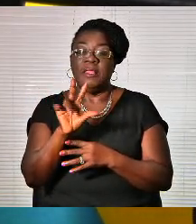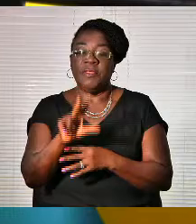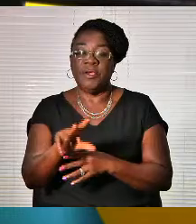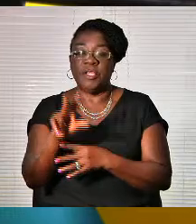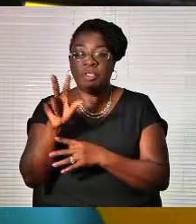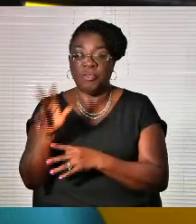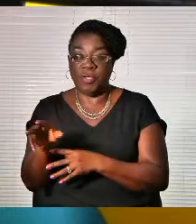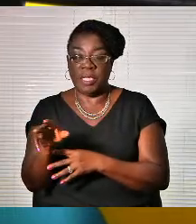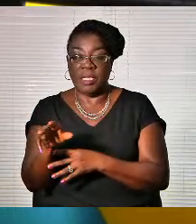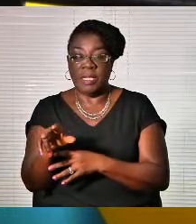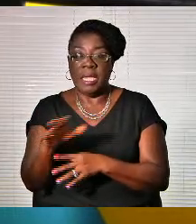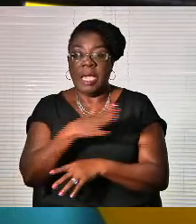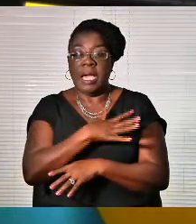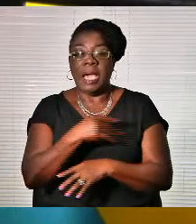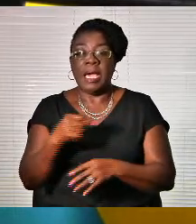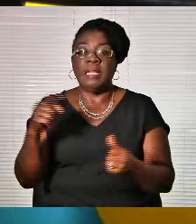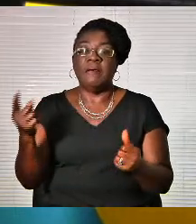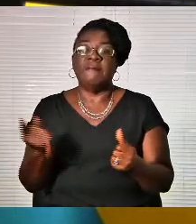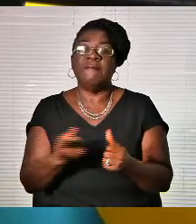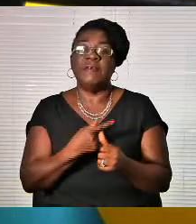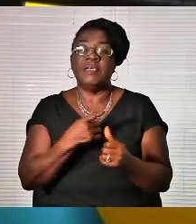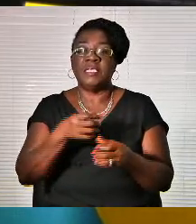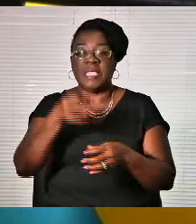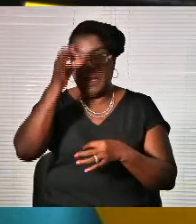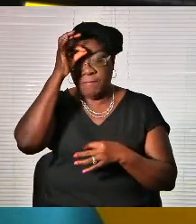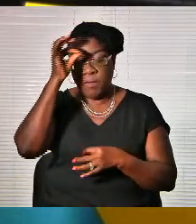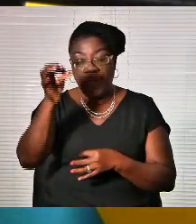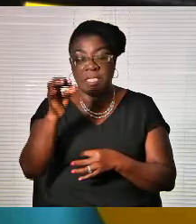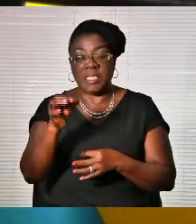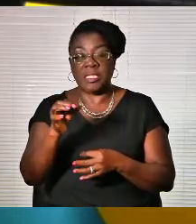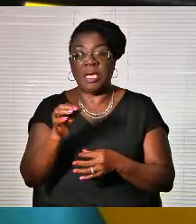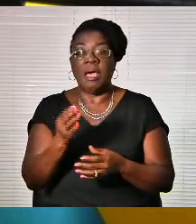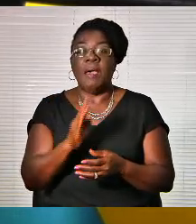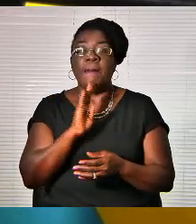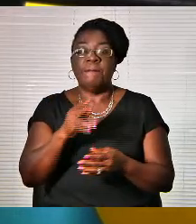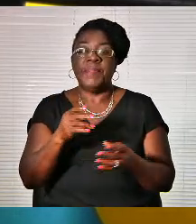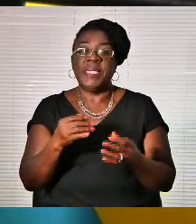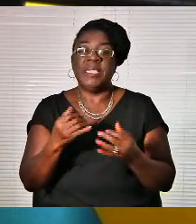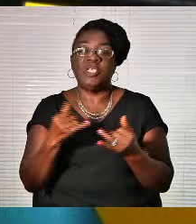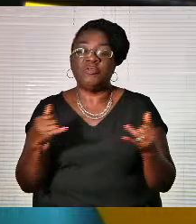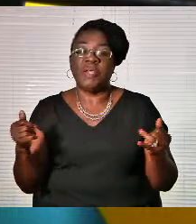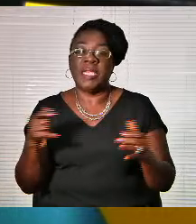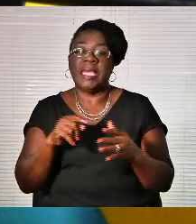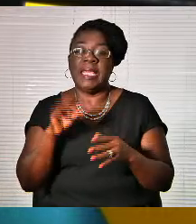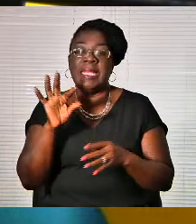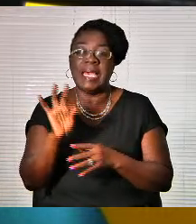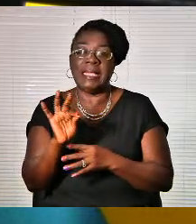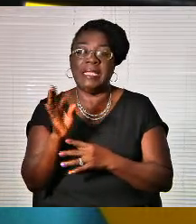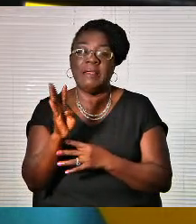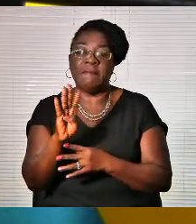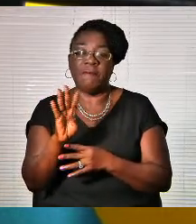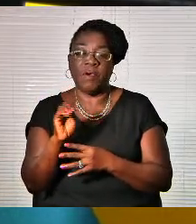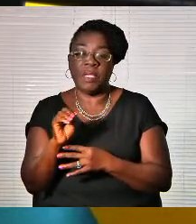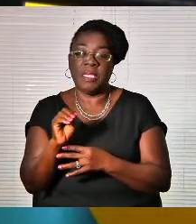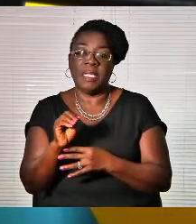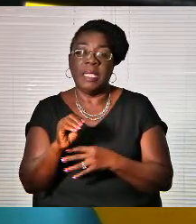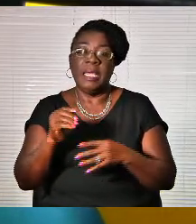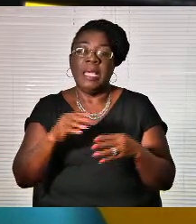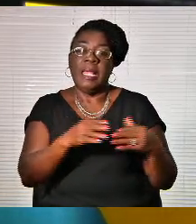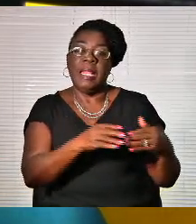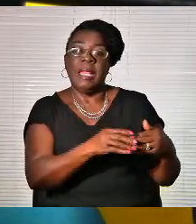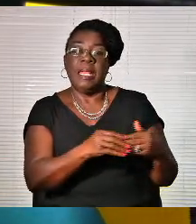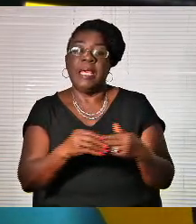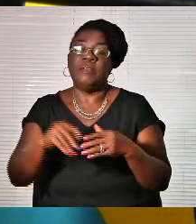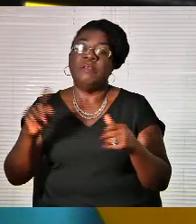1933 and the first influenza B strain in 1940 led to the first bivalent